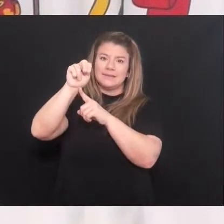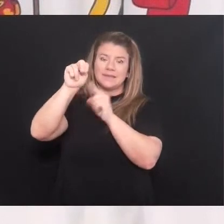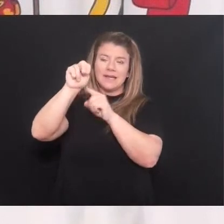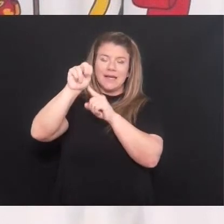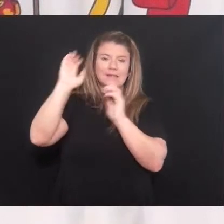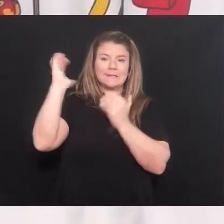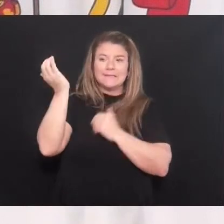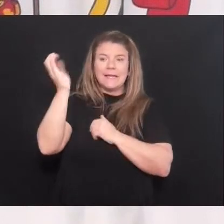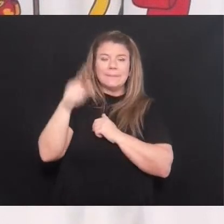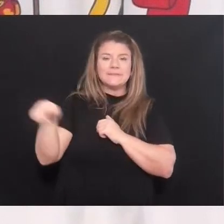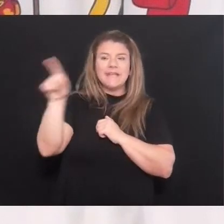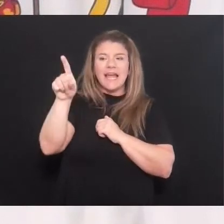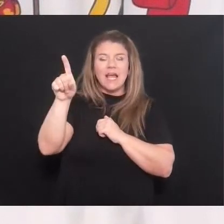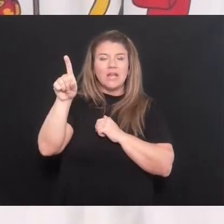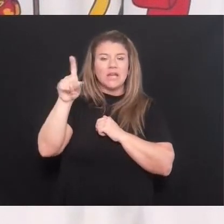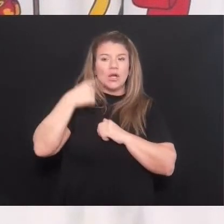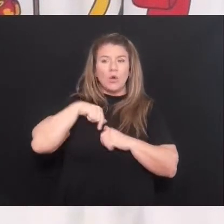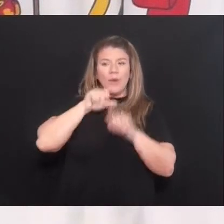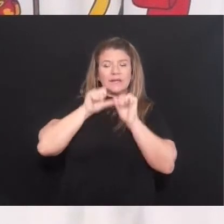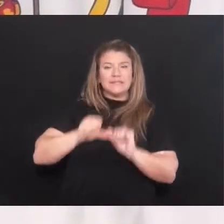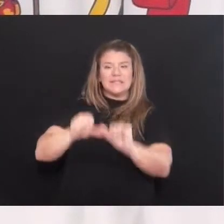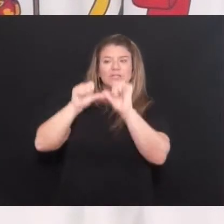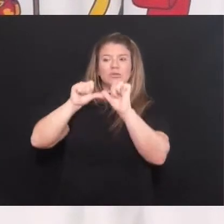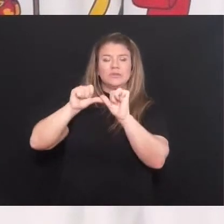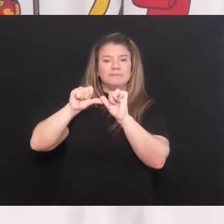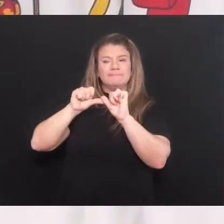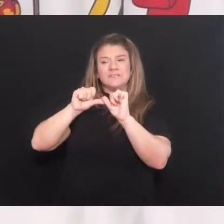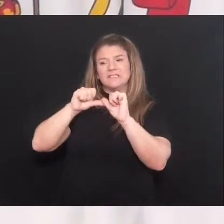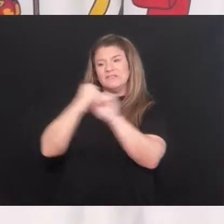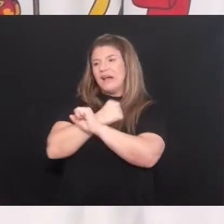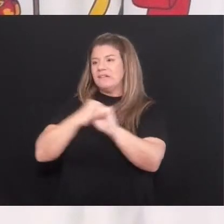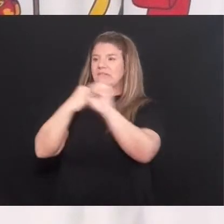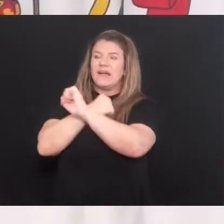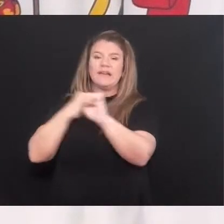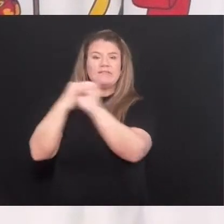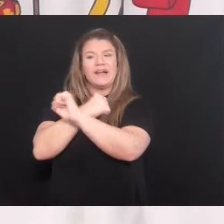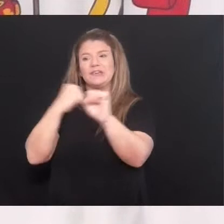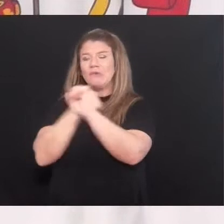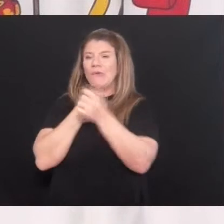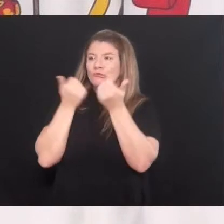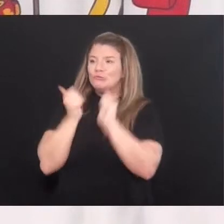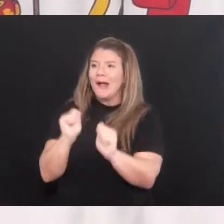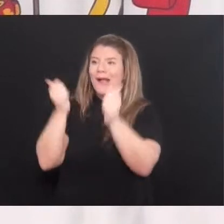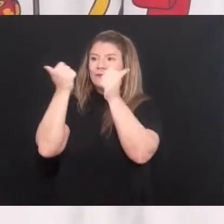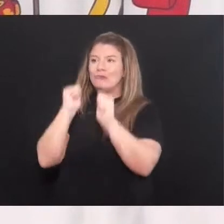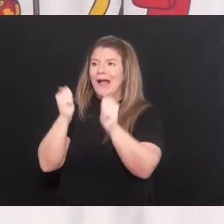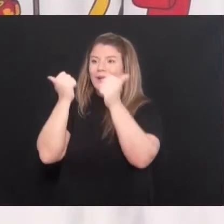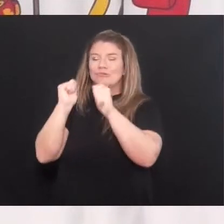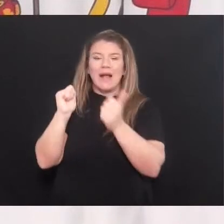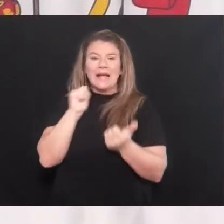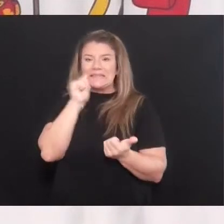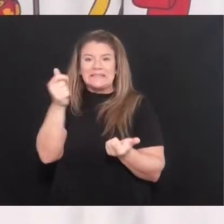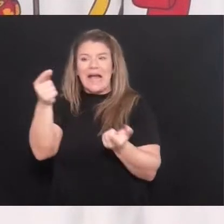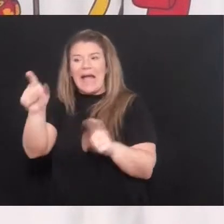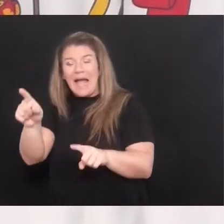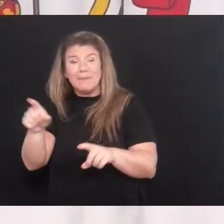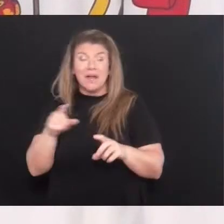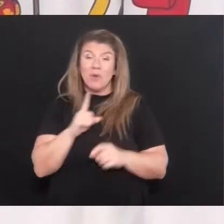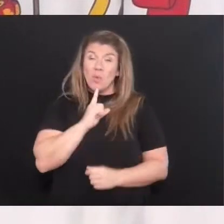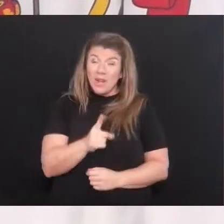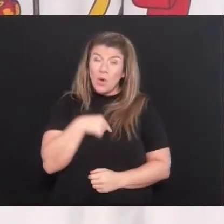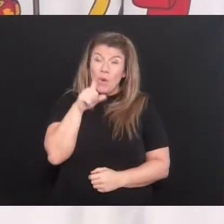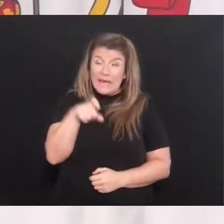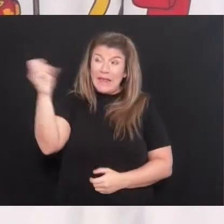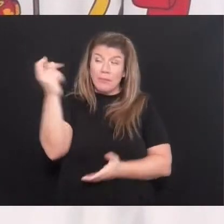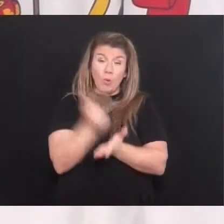seems like we just continue to stumble and fall and do everything under the sun. And, but we really need